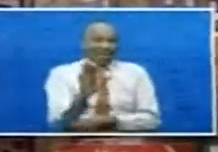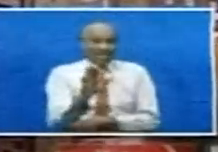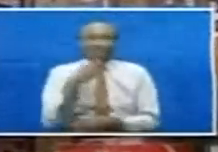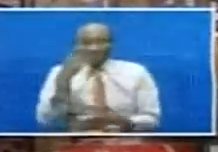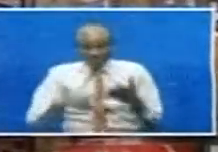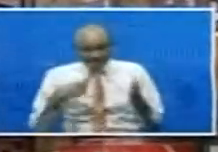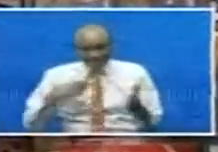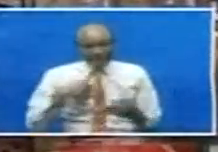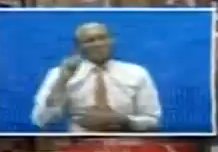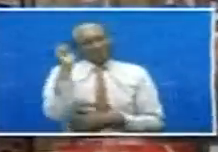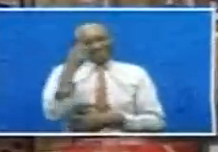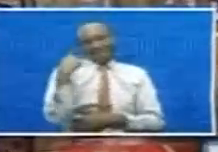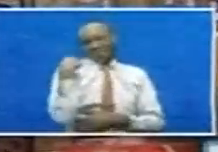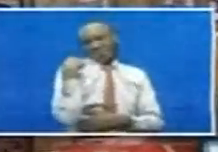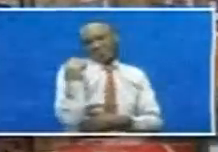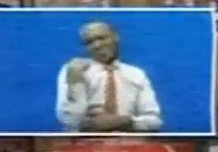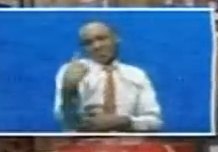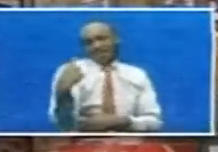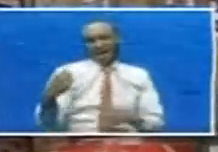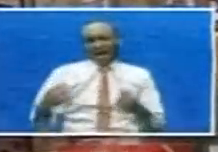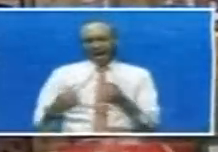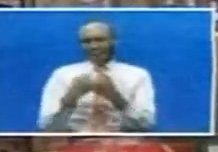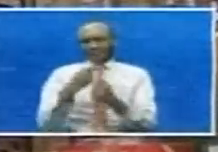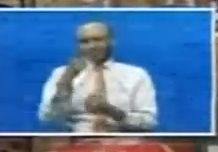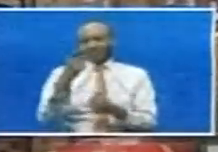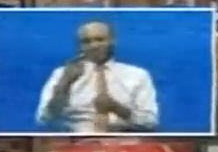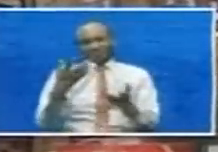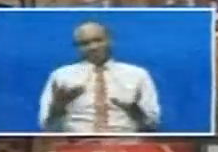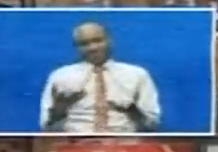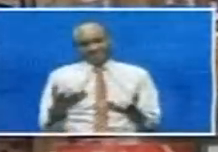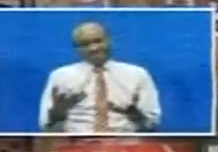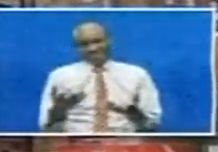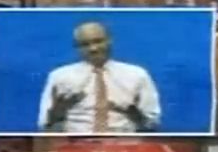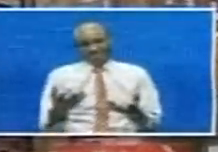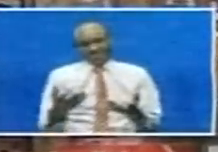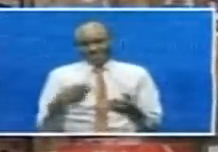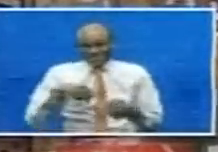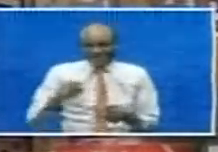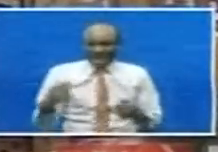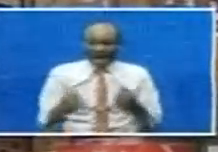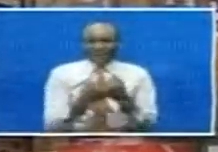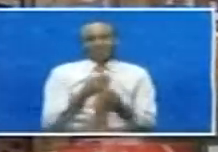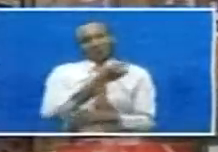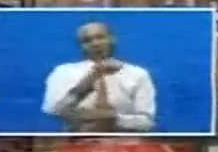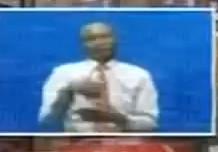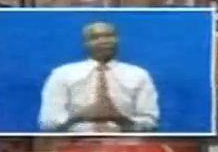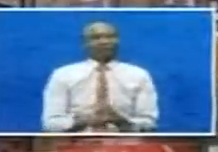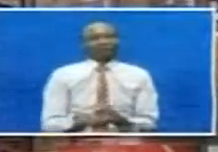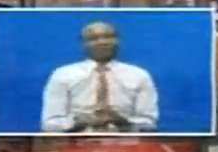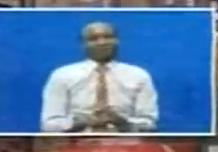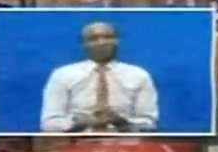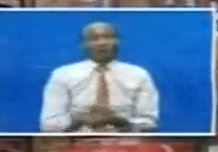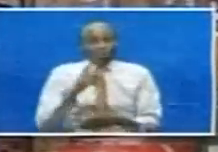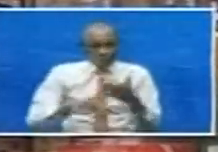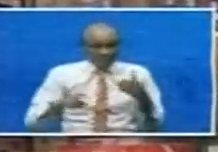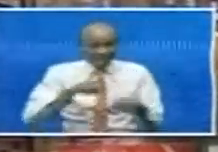president's recent parastatal appointments that have got this country in a tizzy. What about